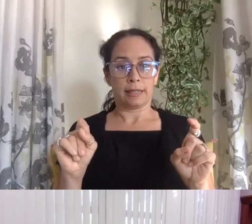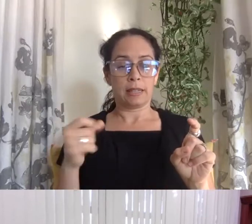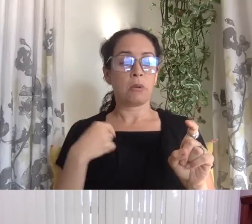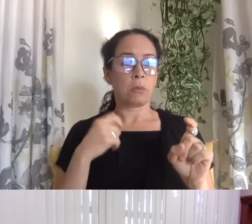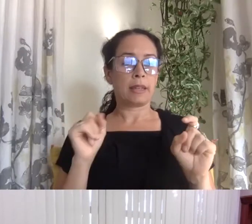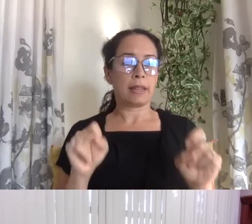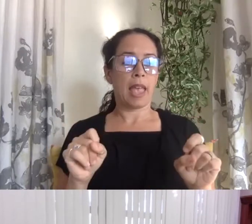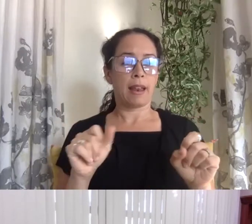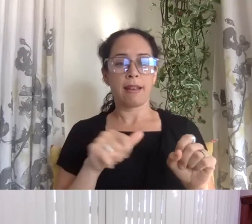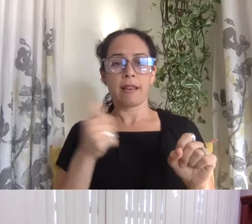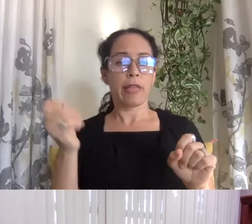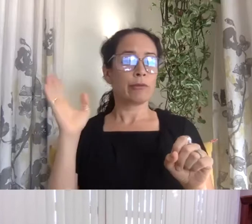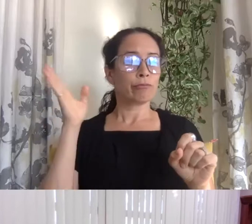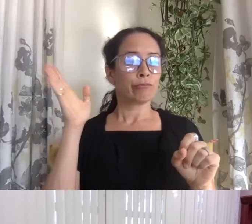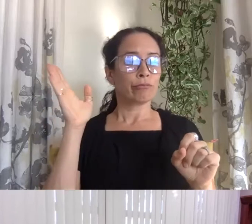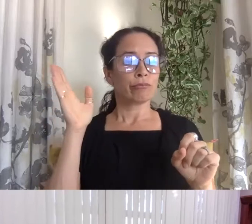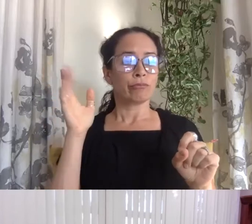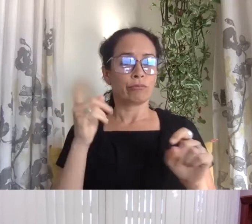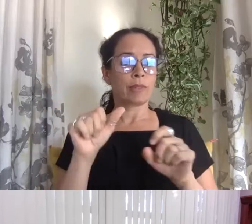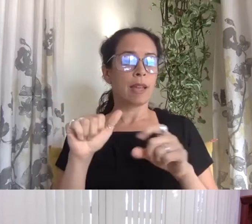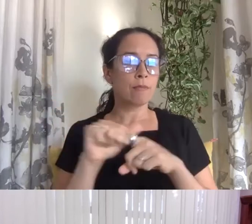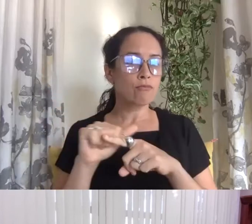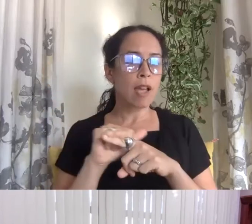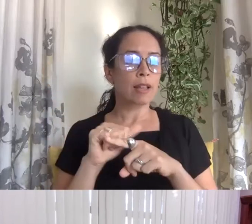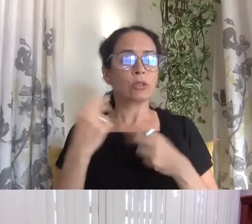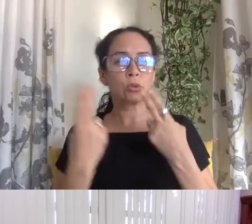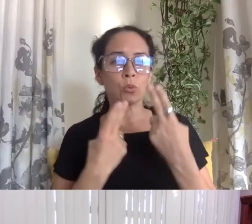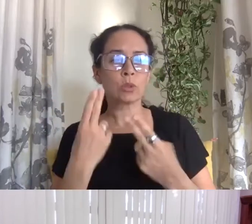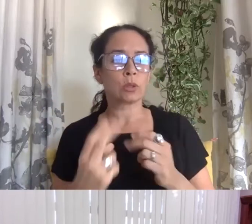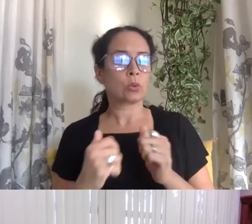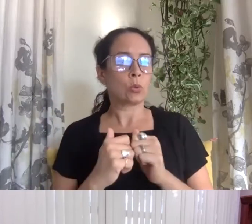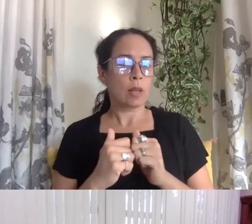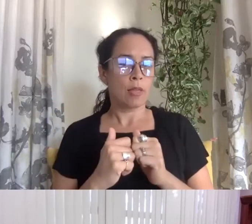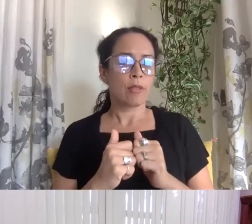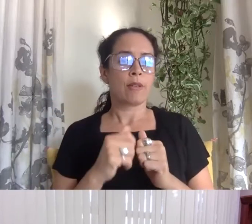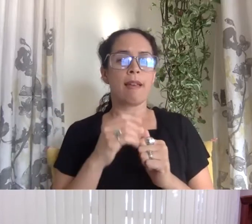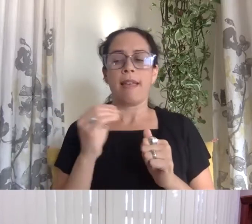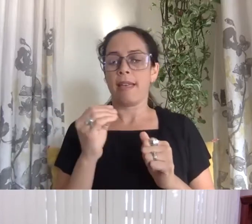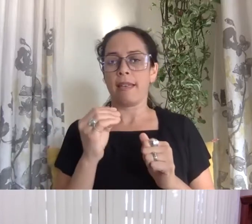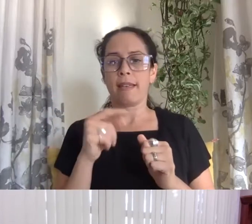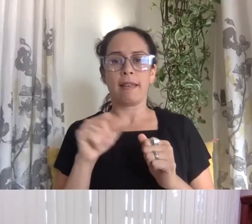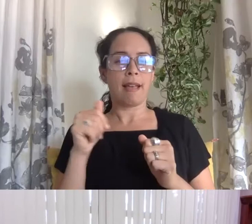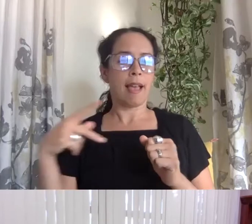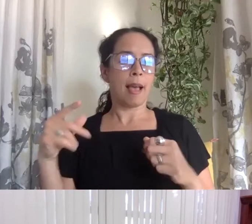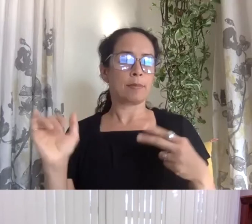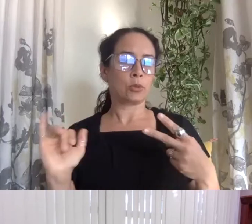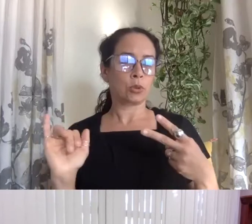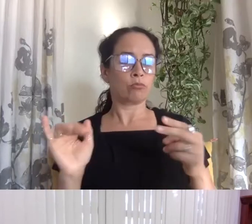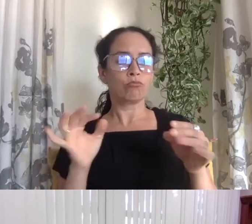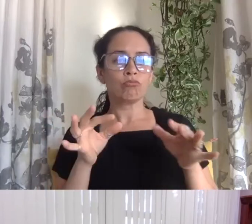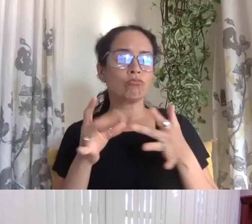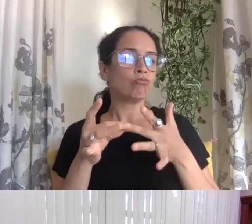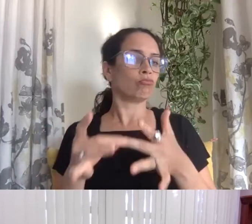another webinar and we can practice using the kits together as well as using the app for uploading the